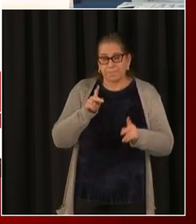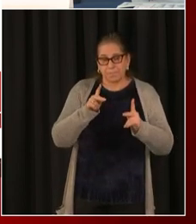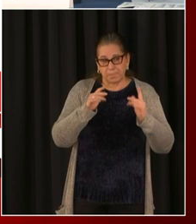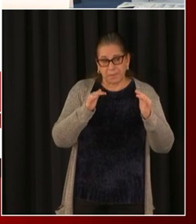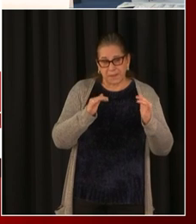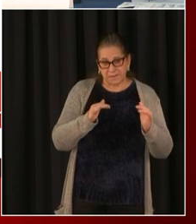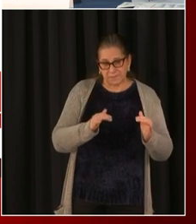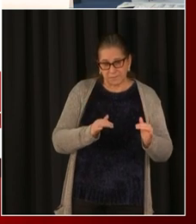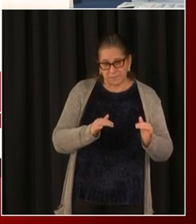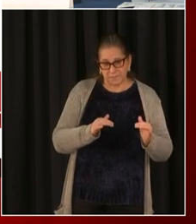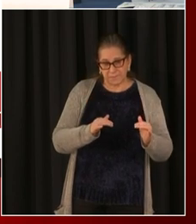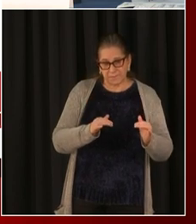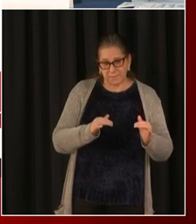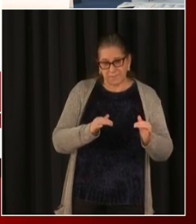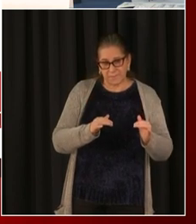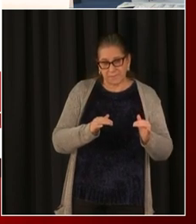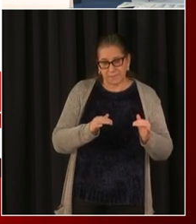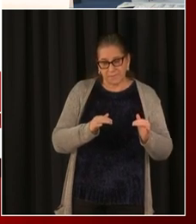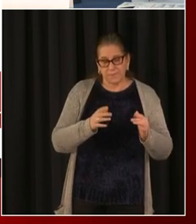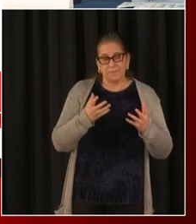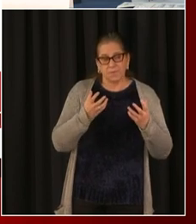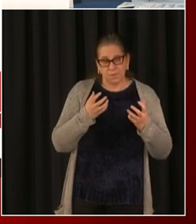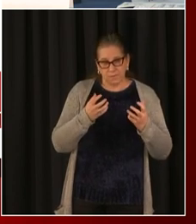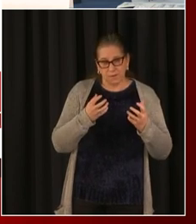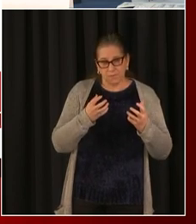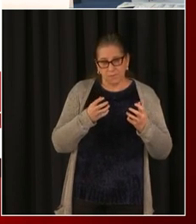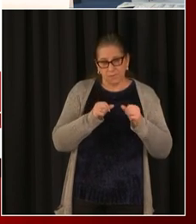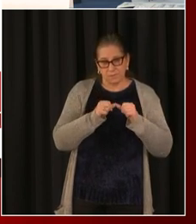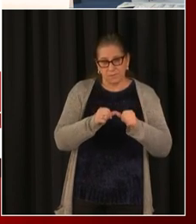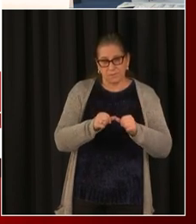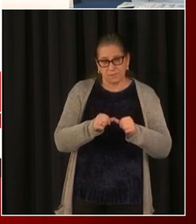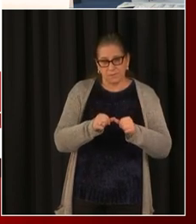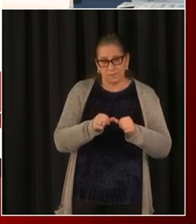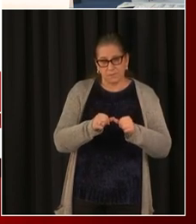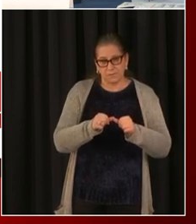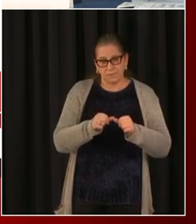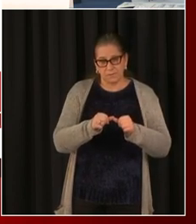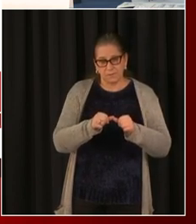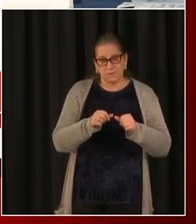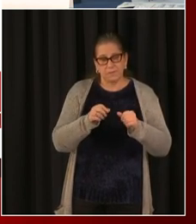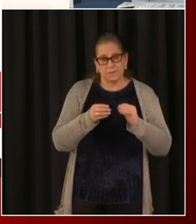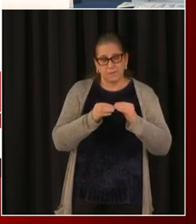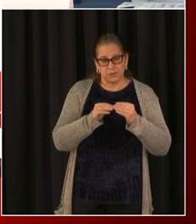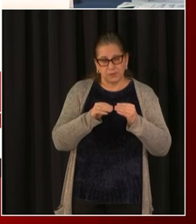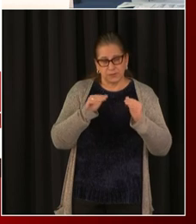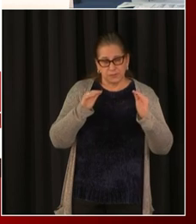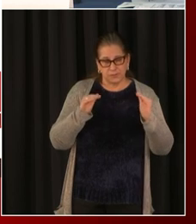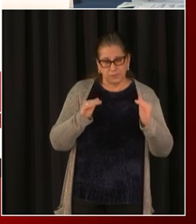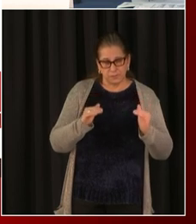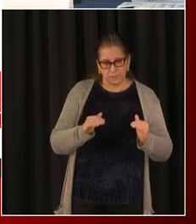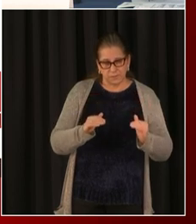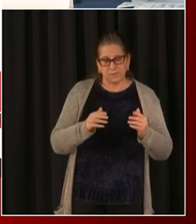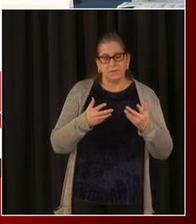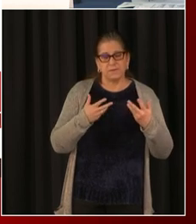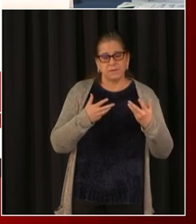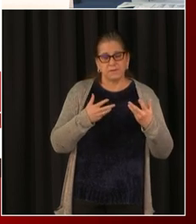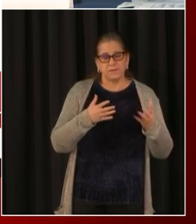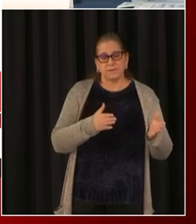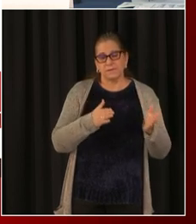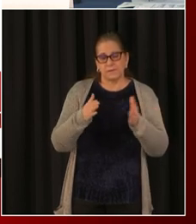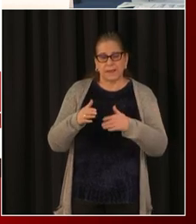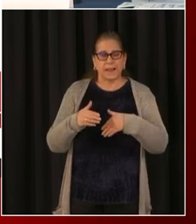that interest in that particular priority group is starting to wane, and we should move into the next